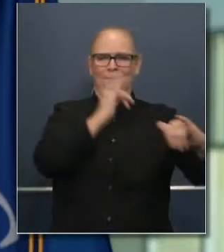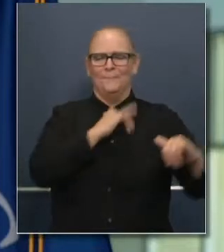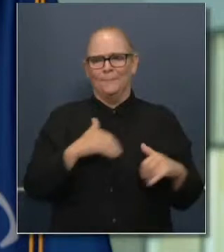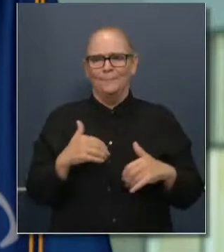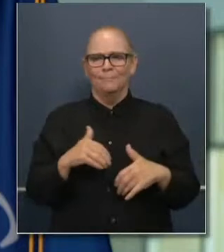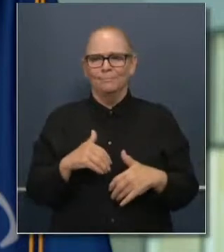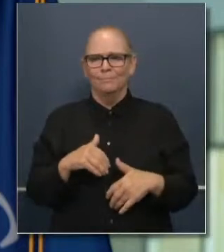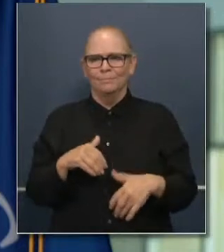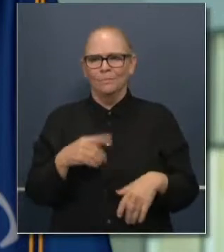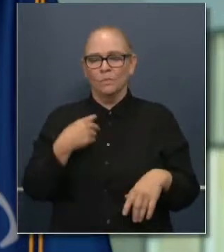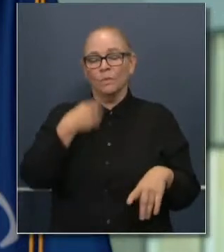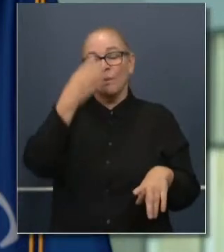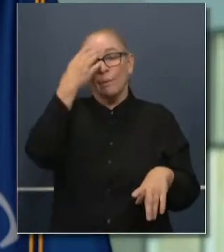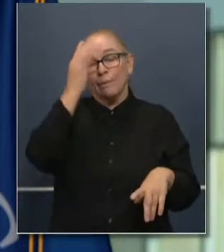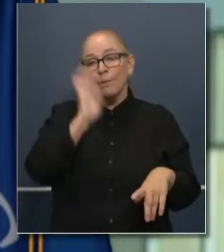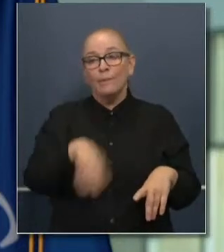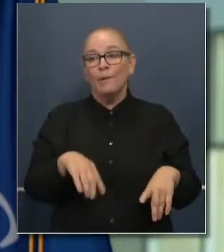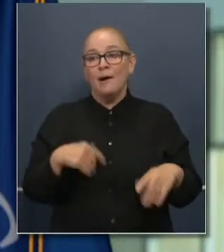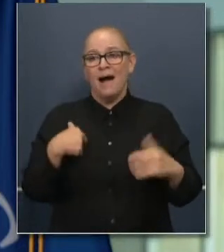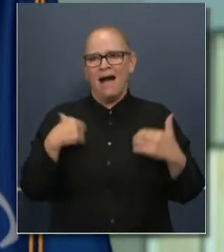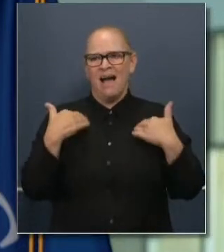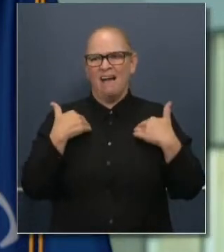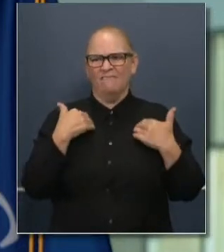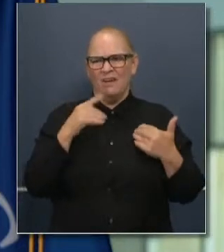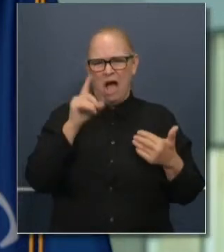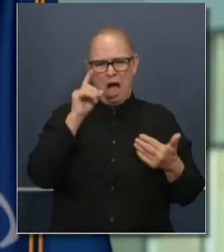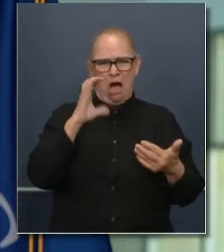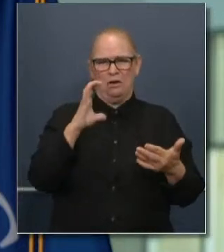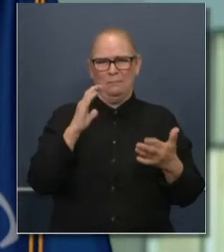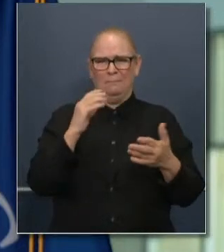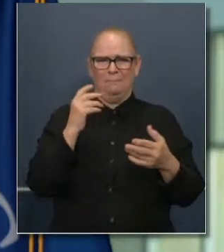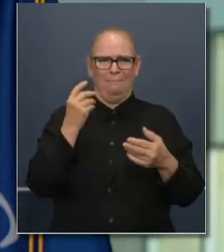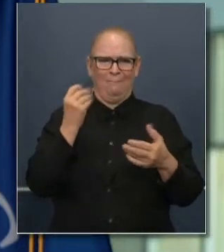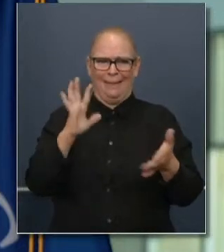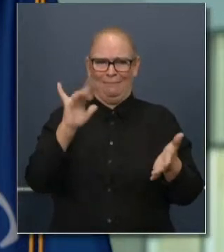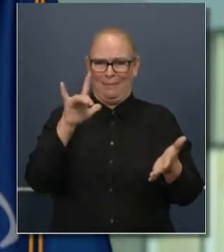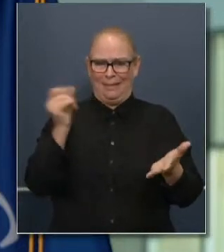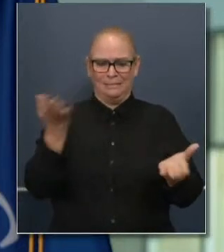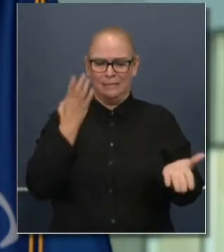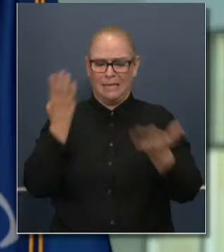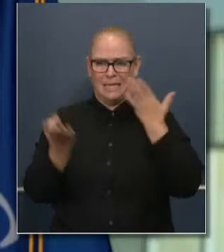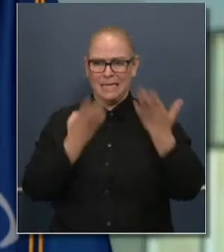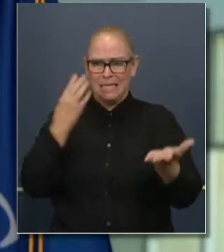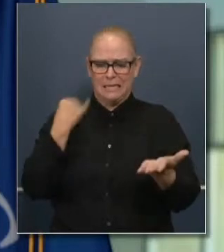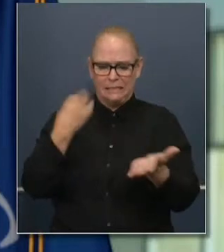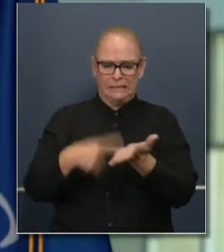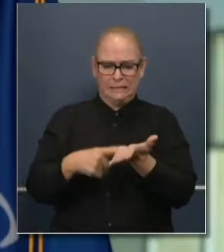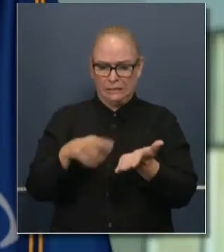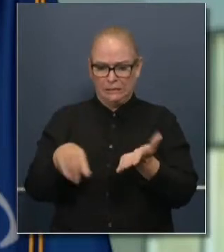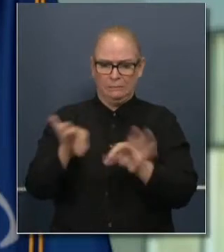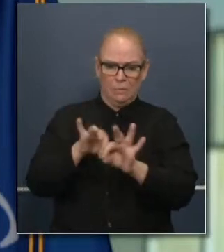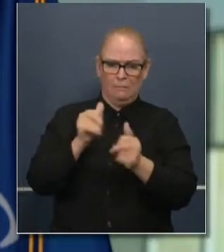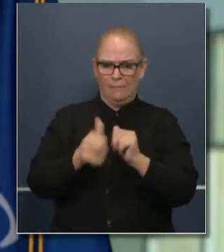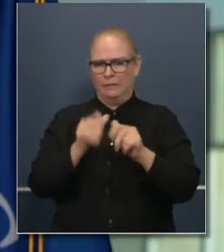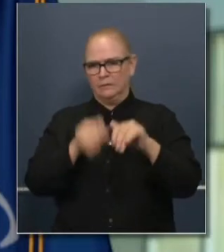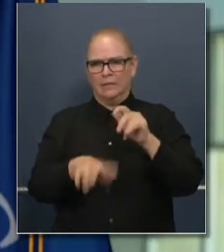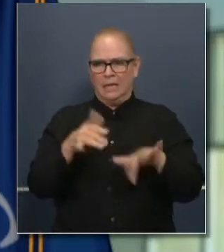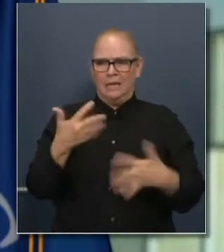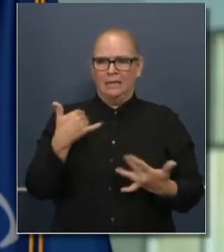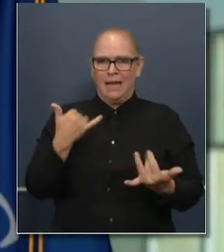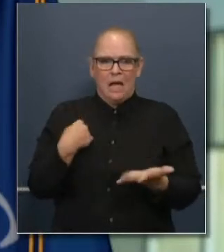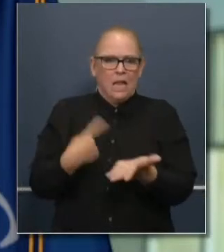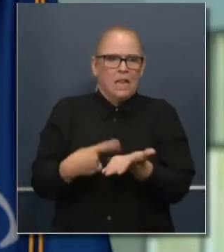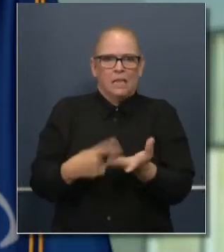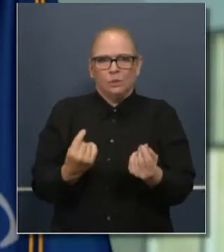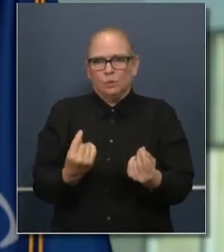with hundreds of bills still pending consideration, reconsideration, and are currently being debated,